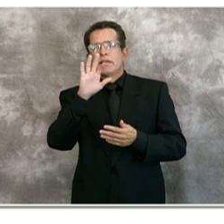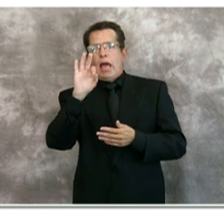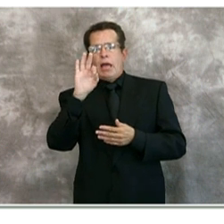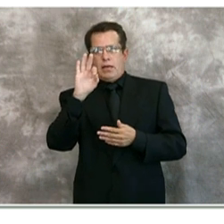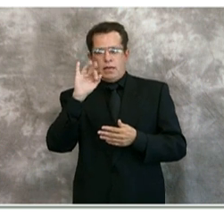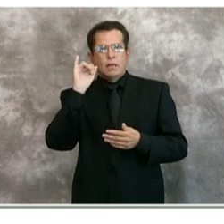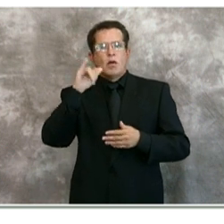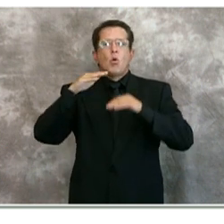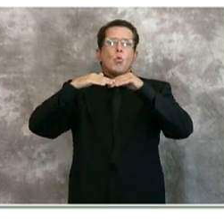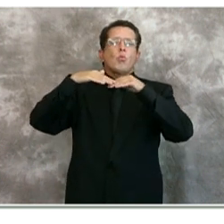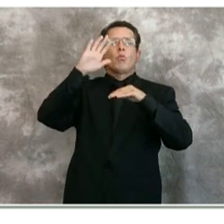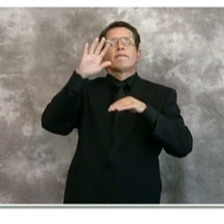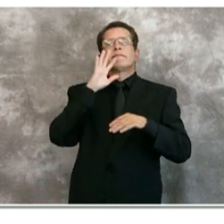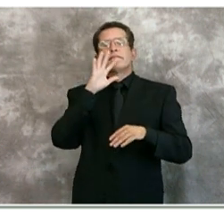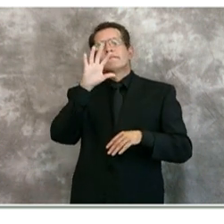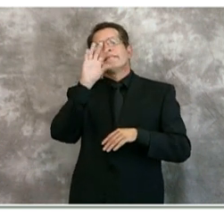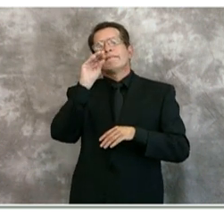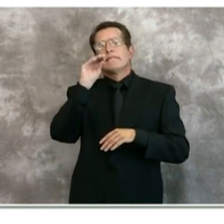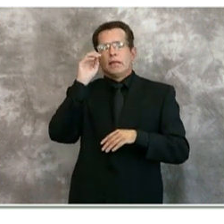age group represent